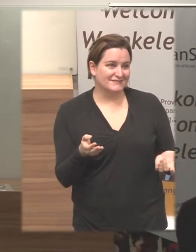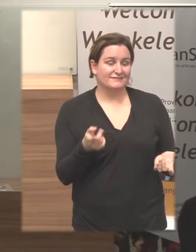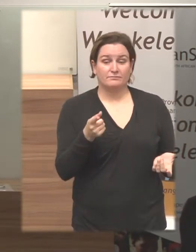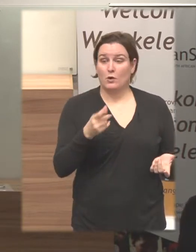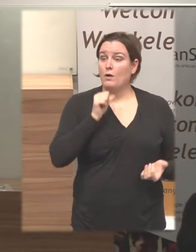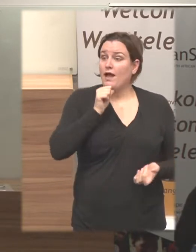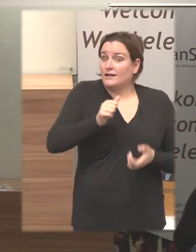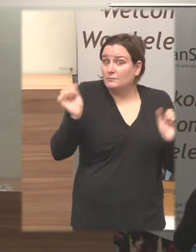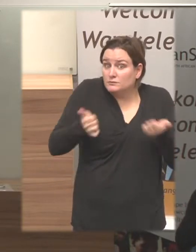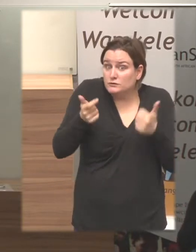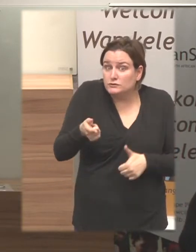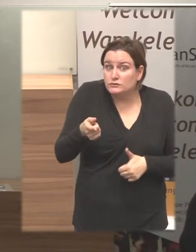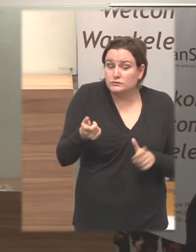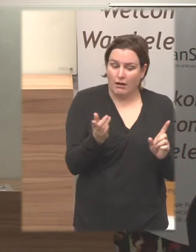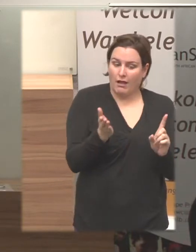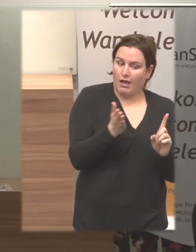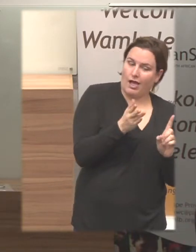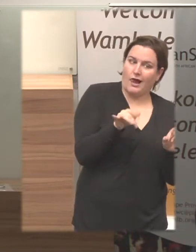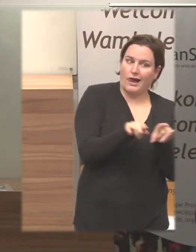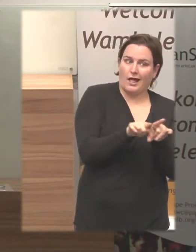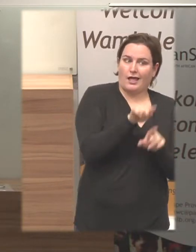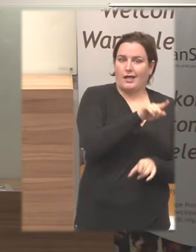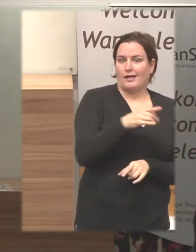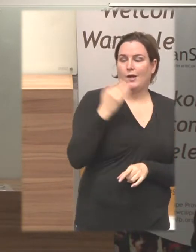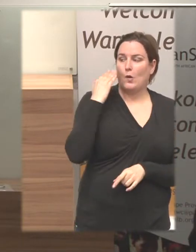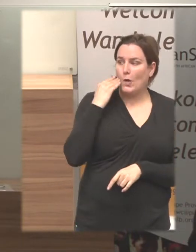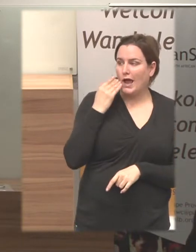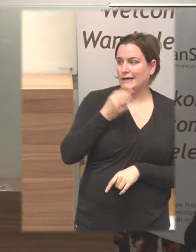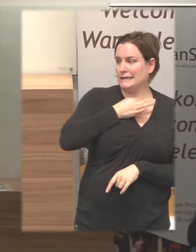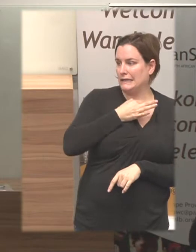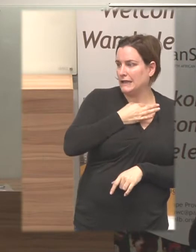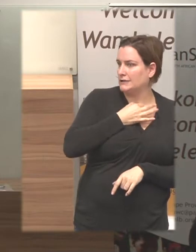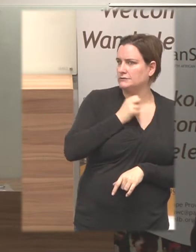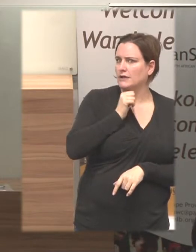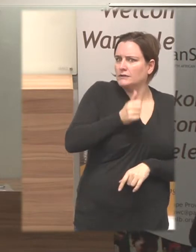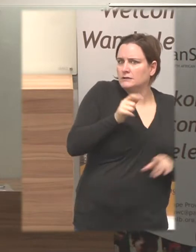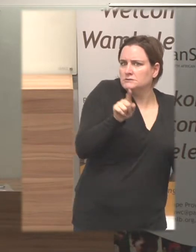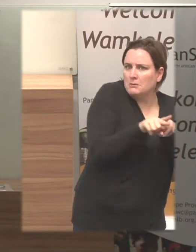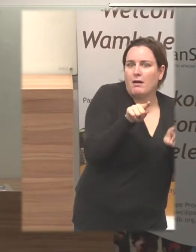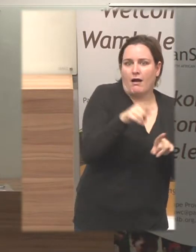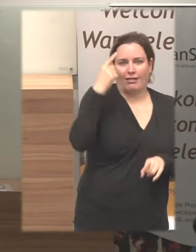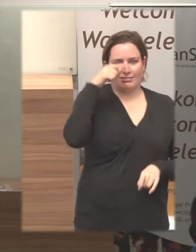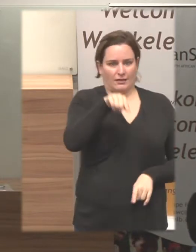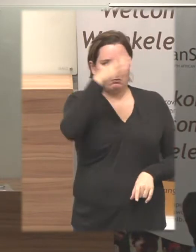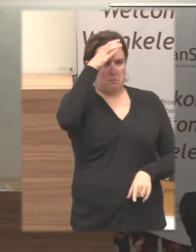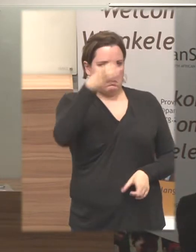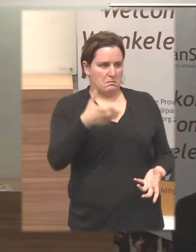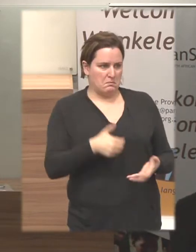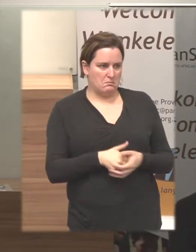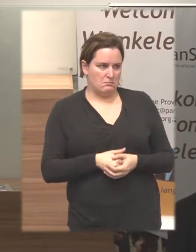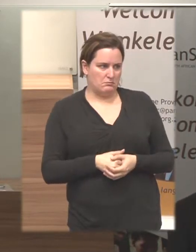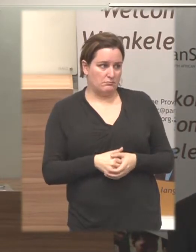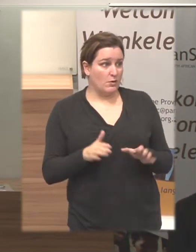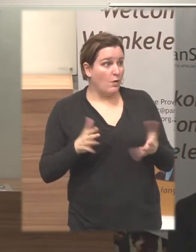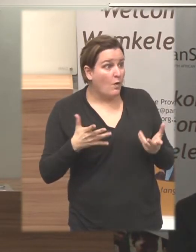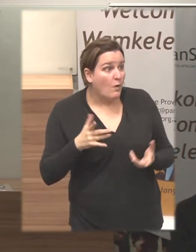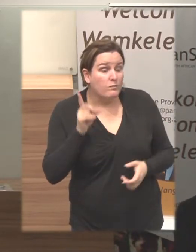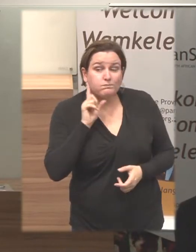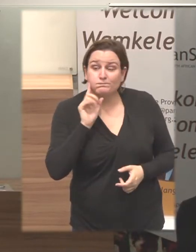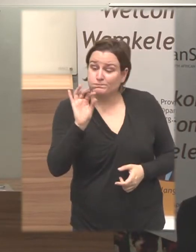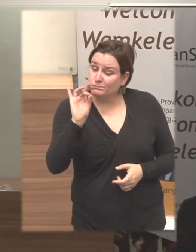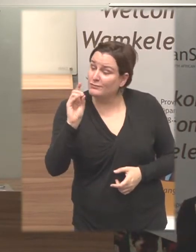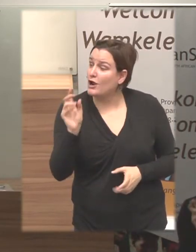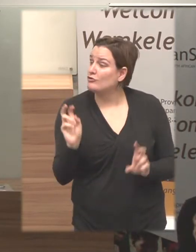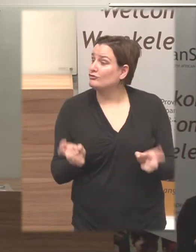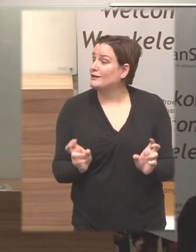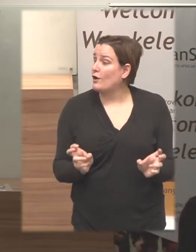approximates more towards a white South African English accent, for example. Or how daily on the radio, black South African